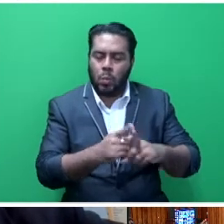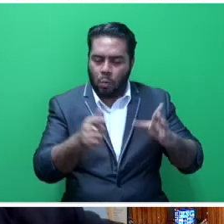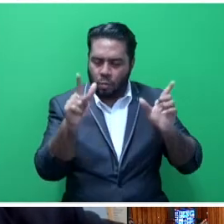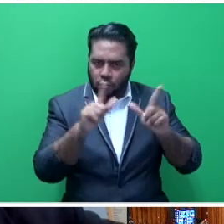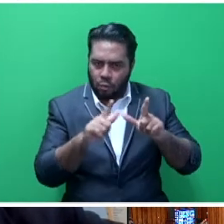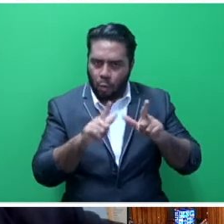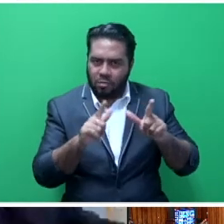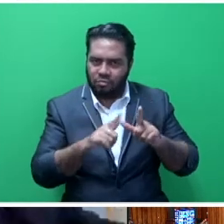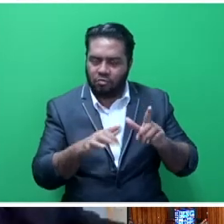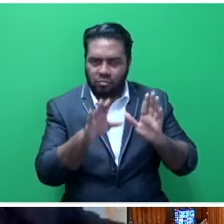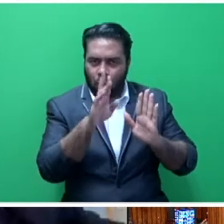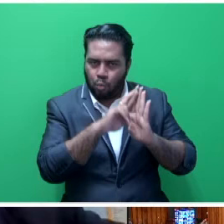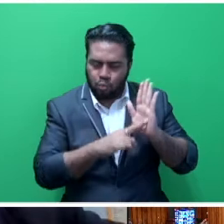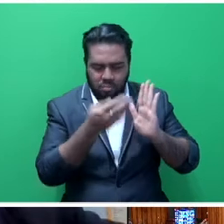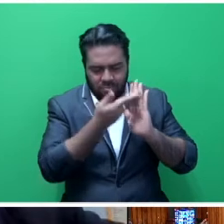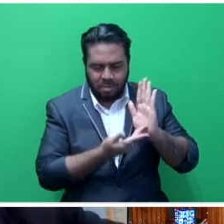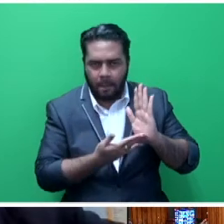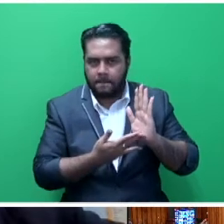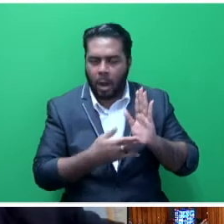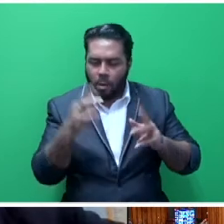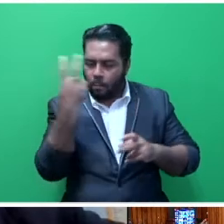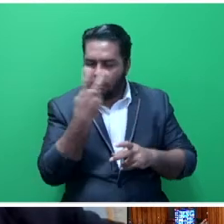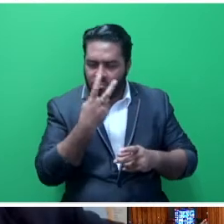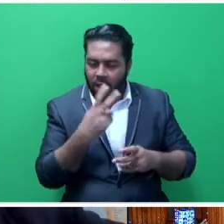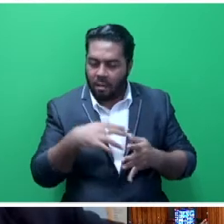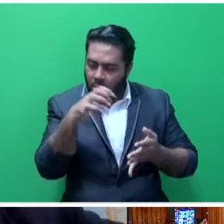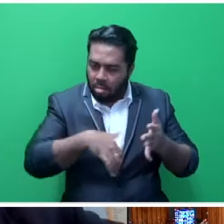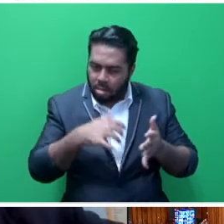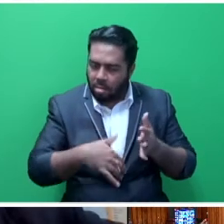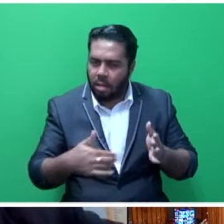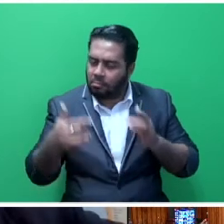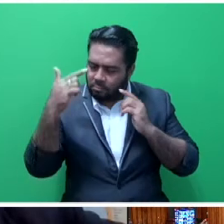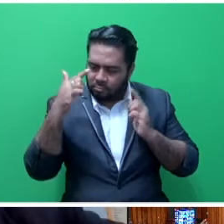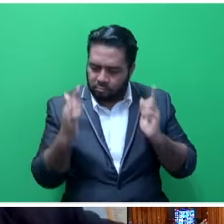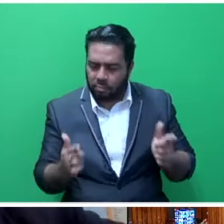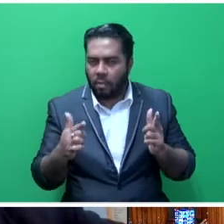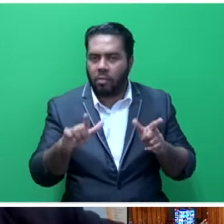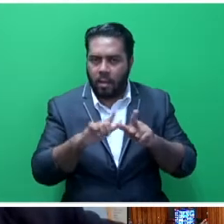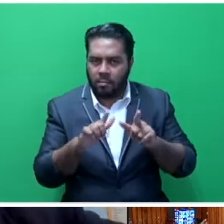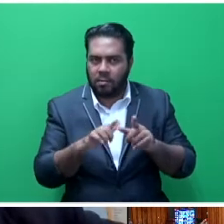and we also monitor illegal river gravel extraction occurring within the various divisions that we have.